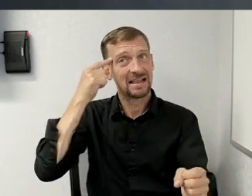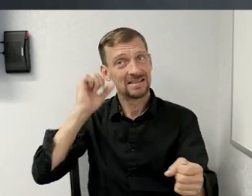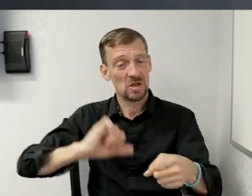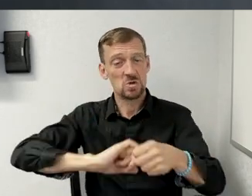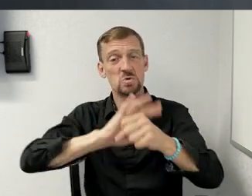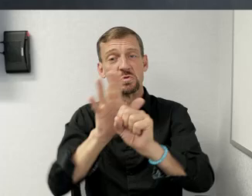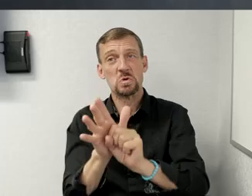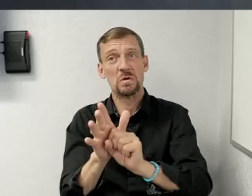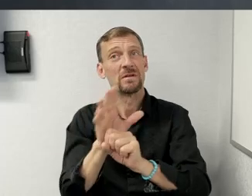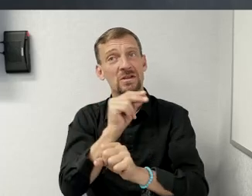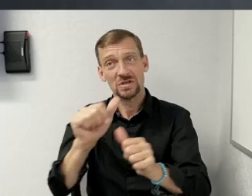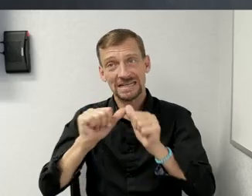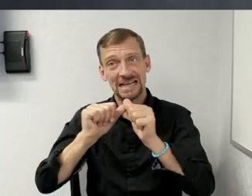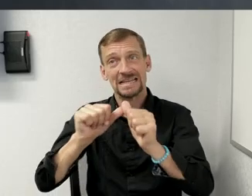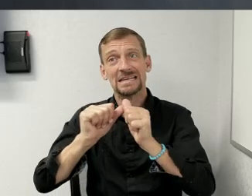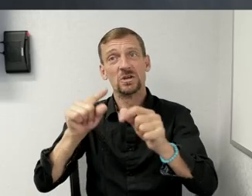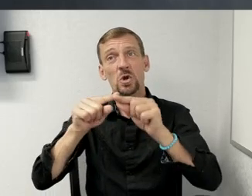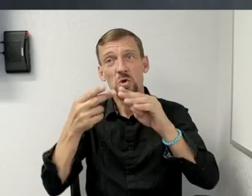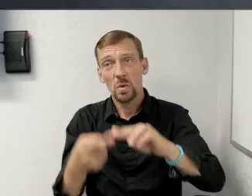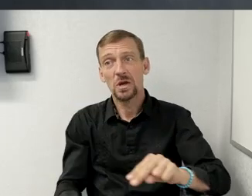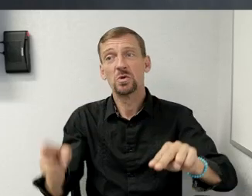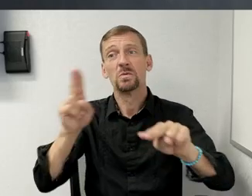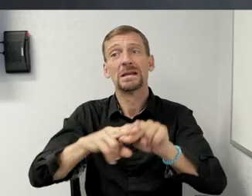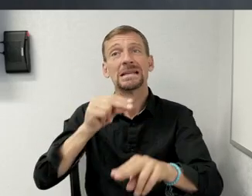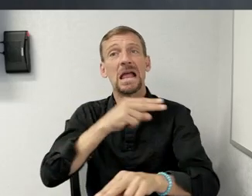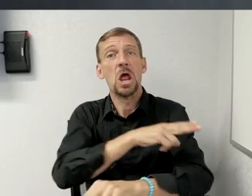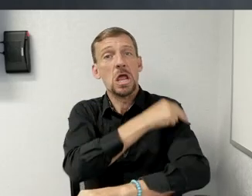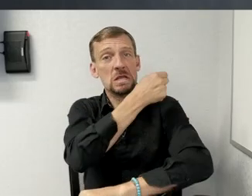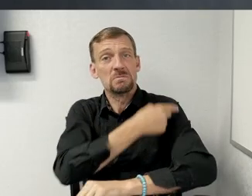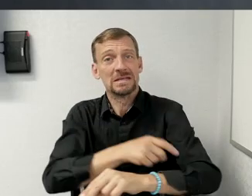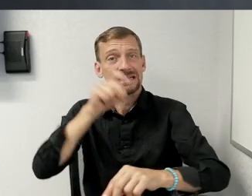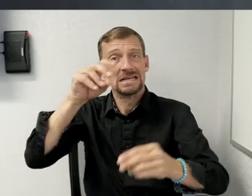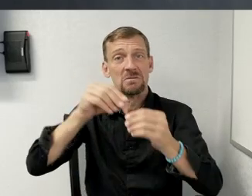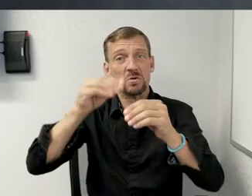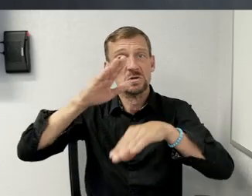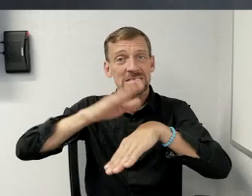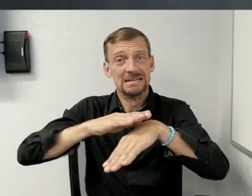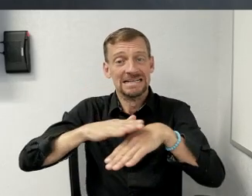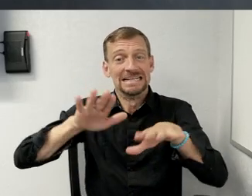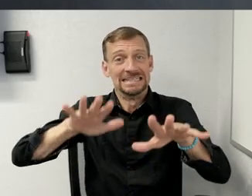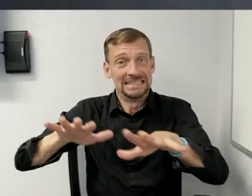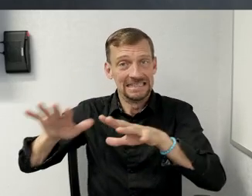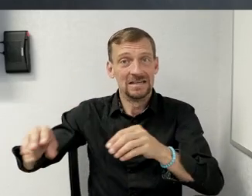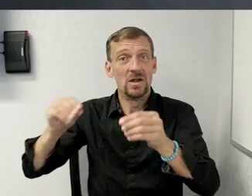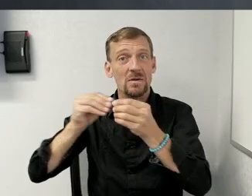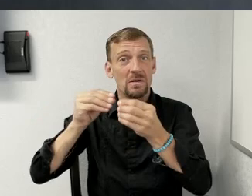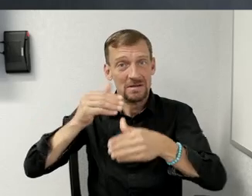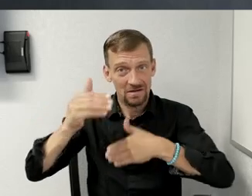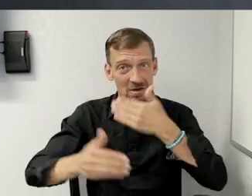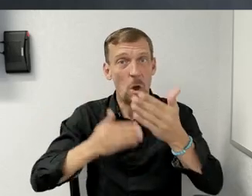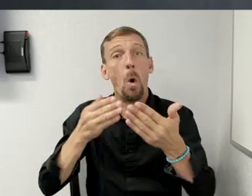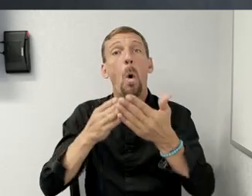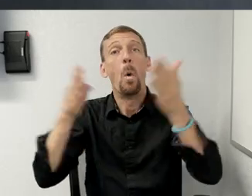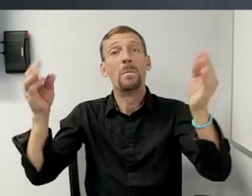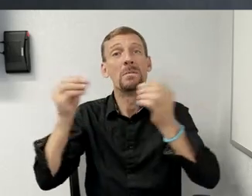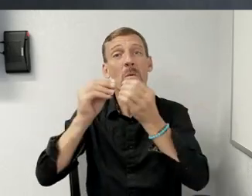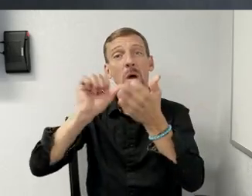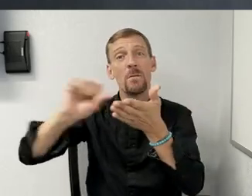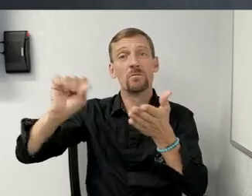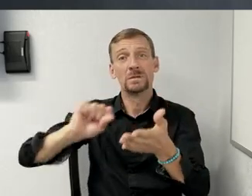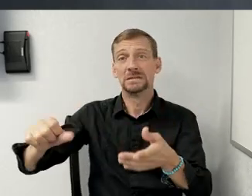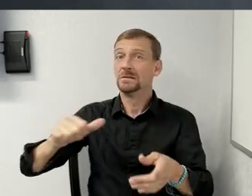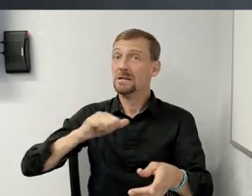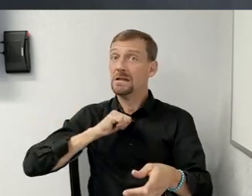county are just continuing to increase and that the hospital should be more cautious about resuming operations. I